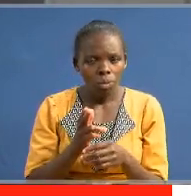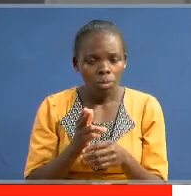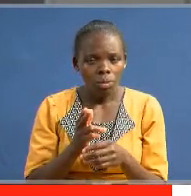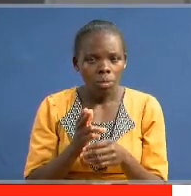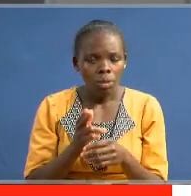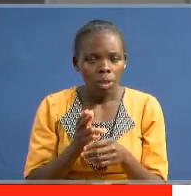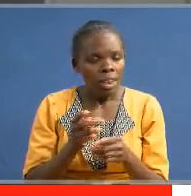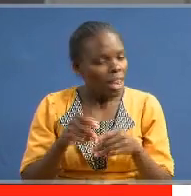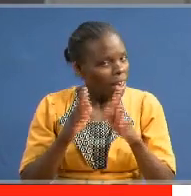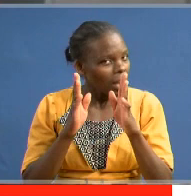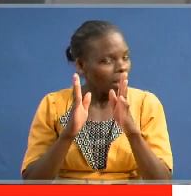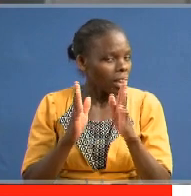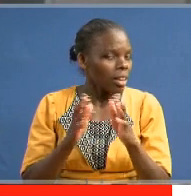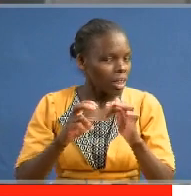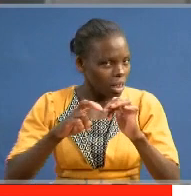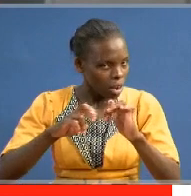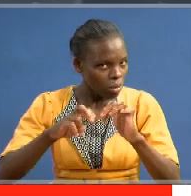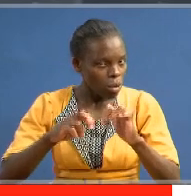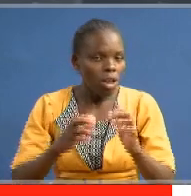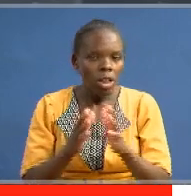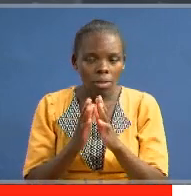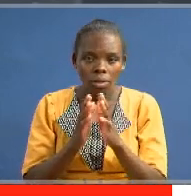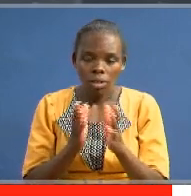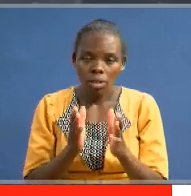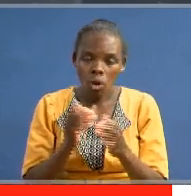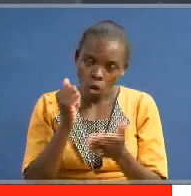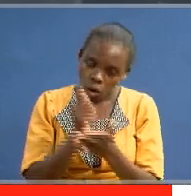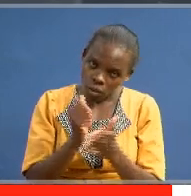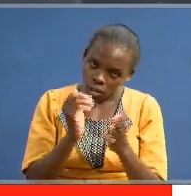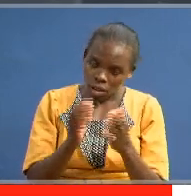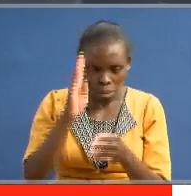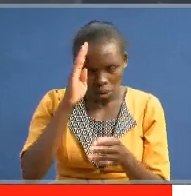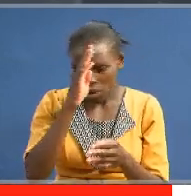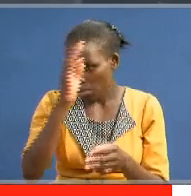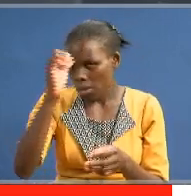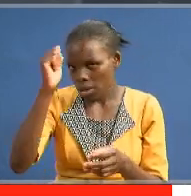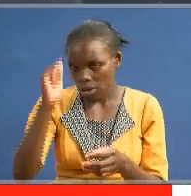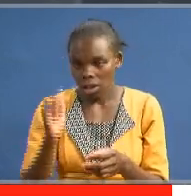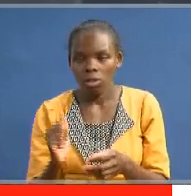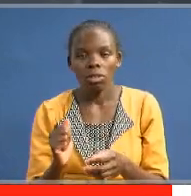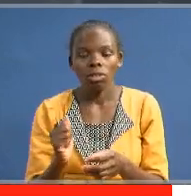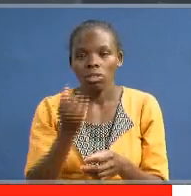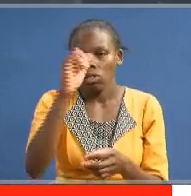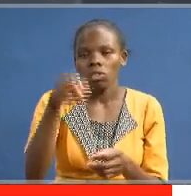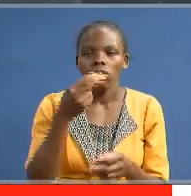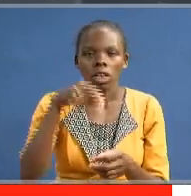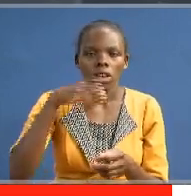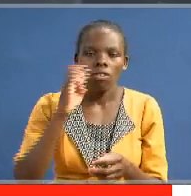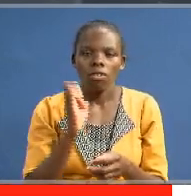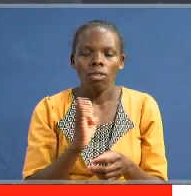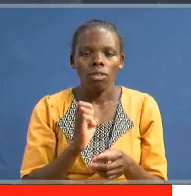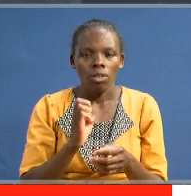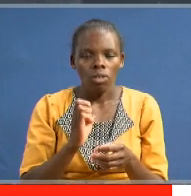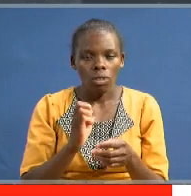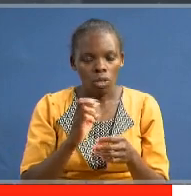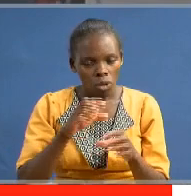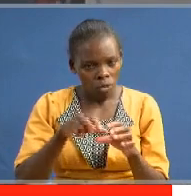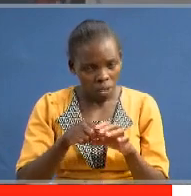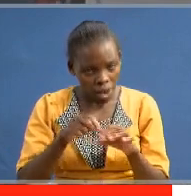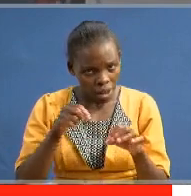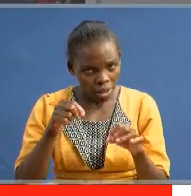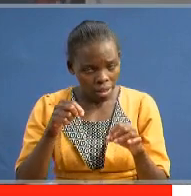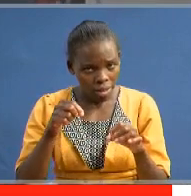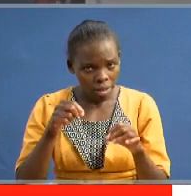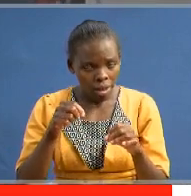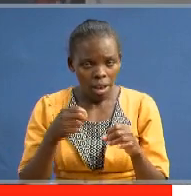has directed the divisional criminal investigation officer Bungoma South, Joseph Nzioka, to establish the circumstances under which